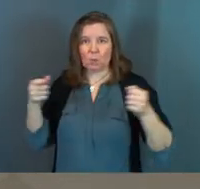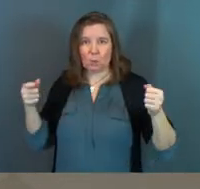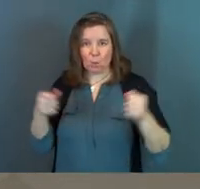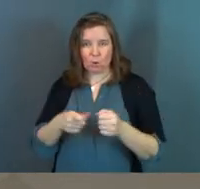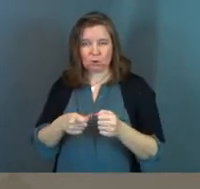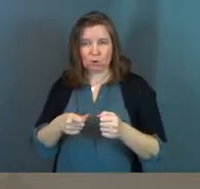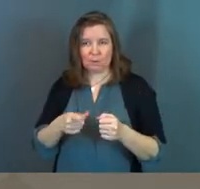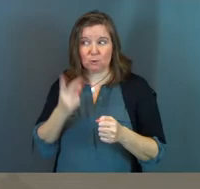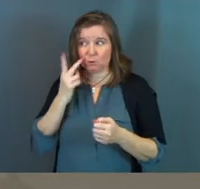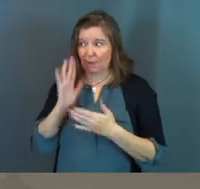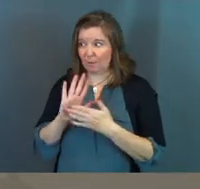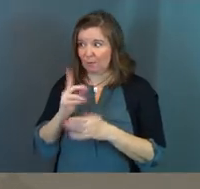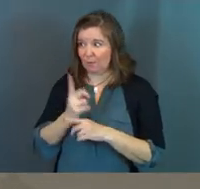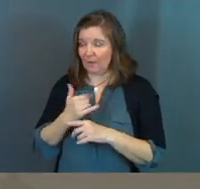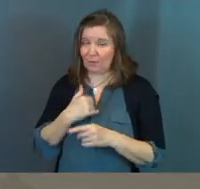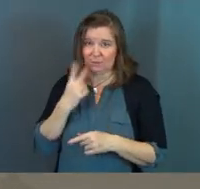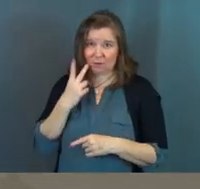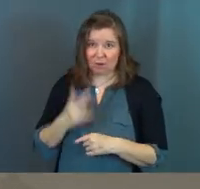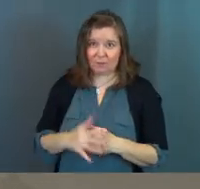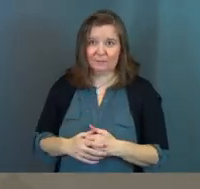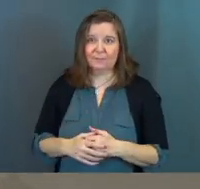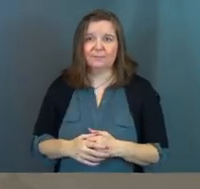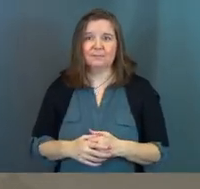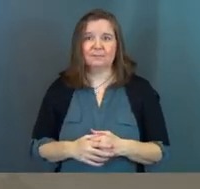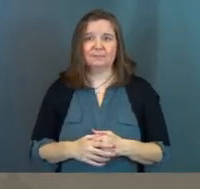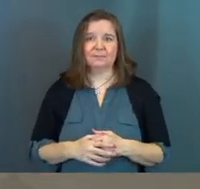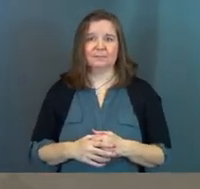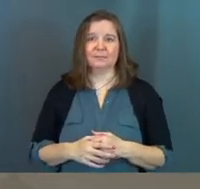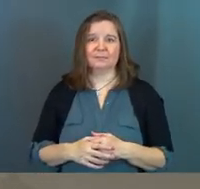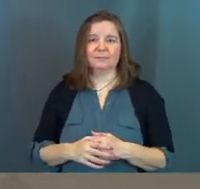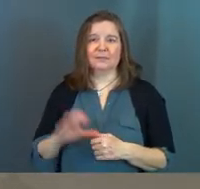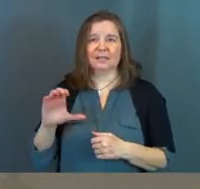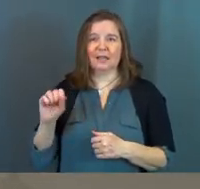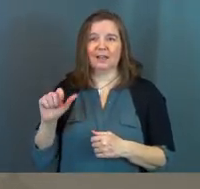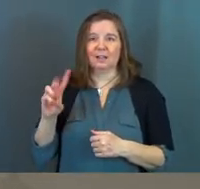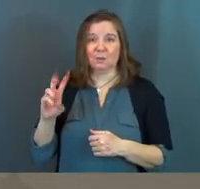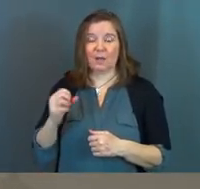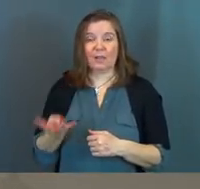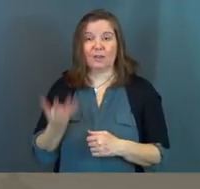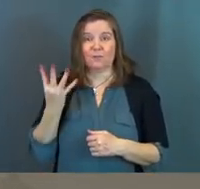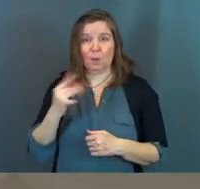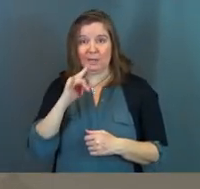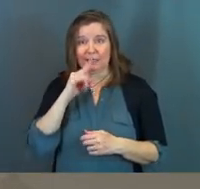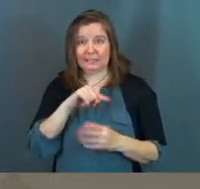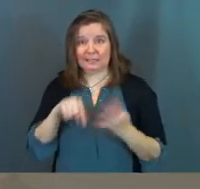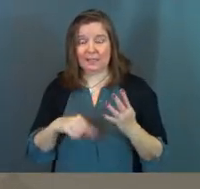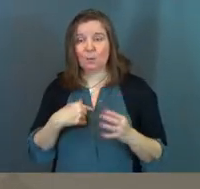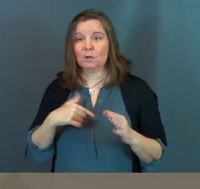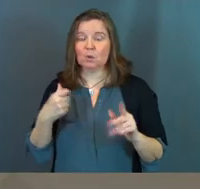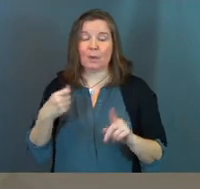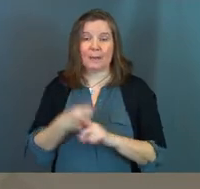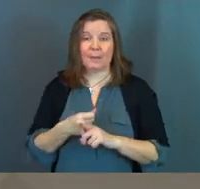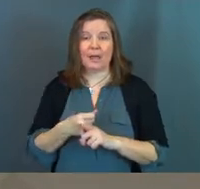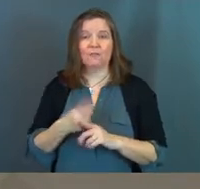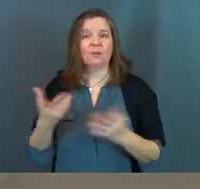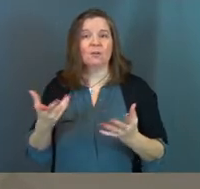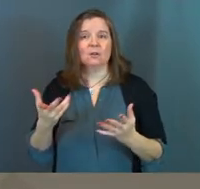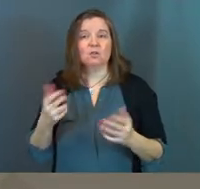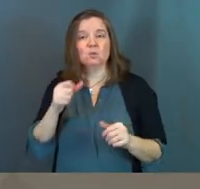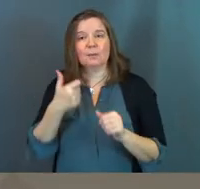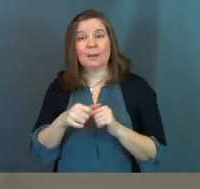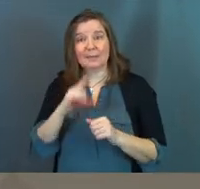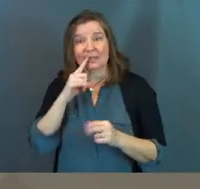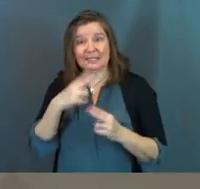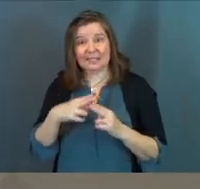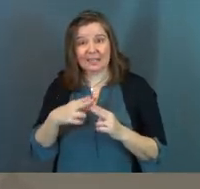book. We all saw the movie, though, right? Like, that's what we saw. And there's four kids in this. And what's so impactful about it is, you remember